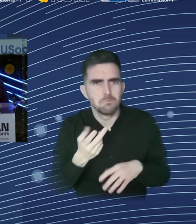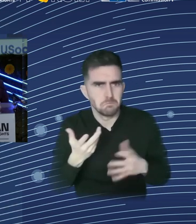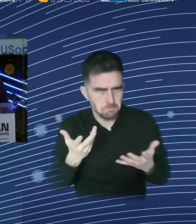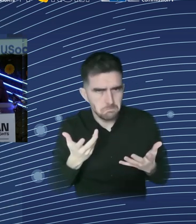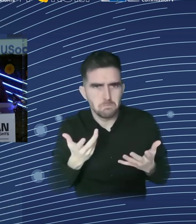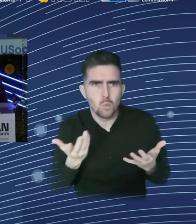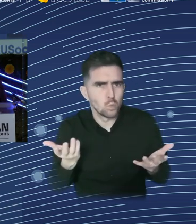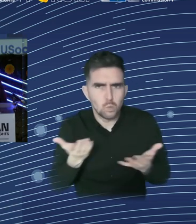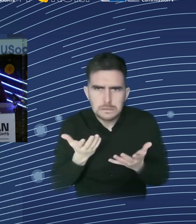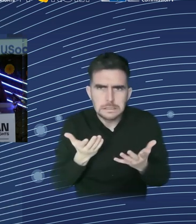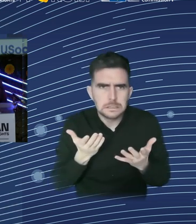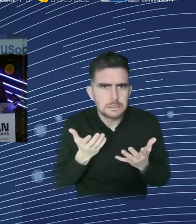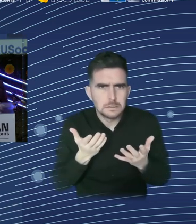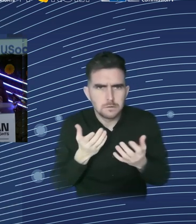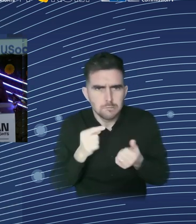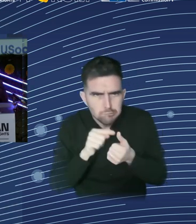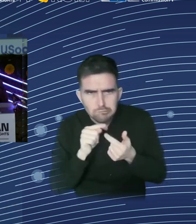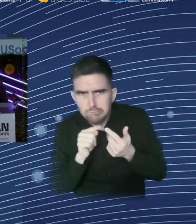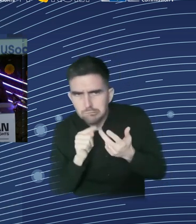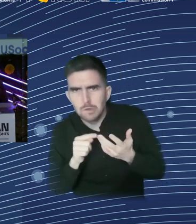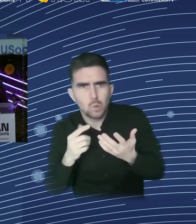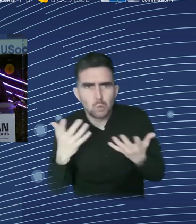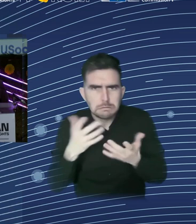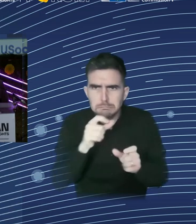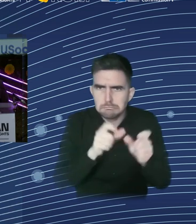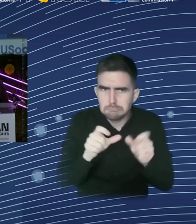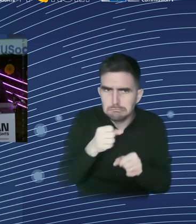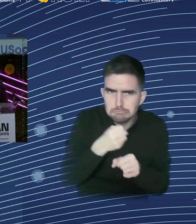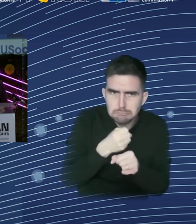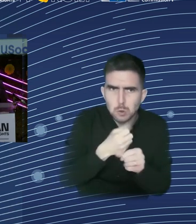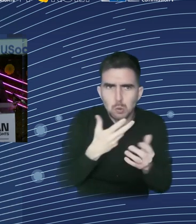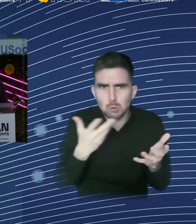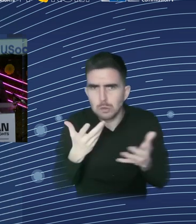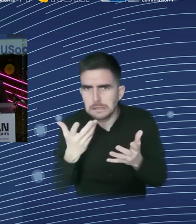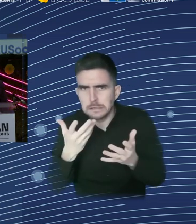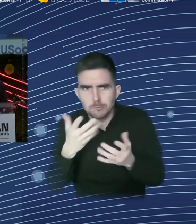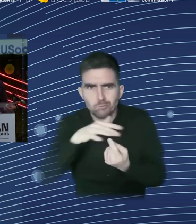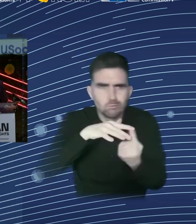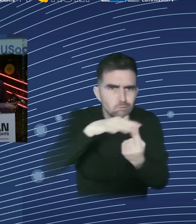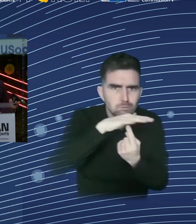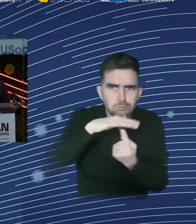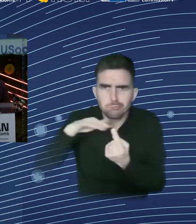we will also aim to present some of the policy options with regard to mitigating them.